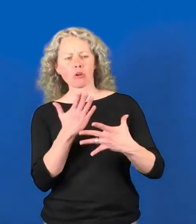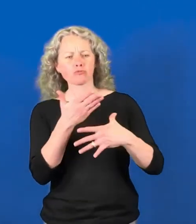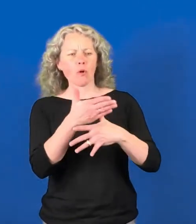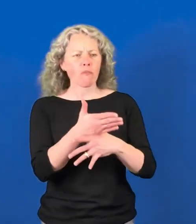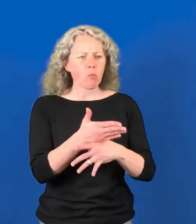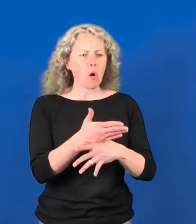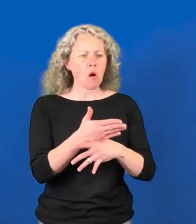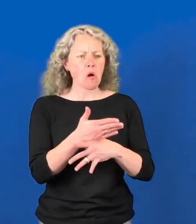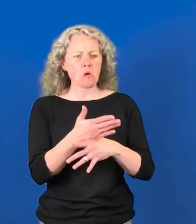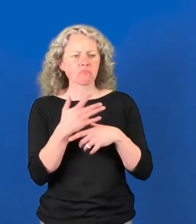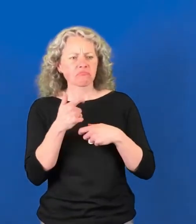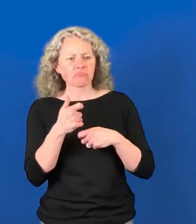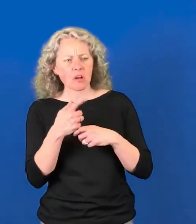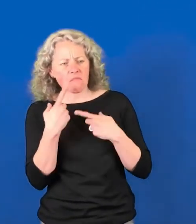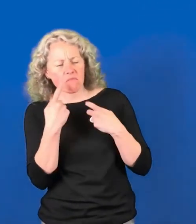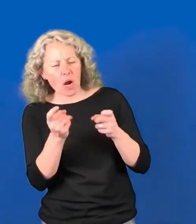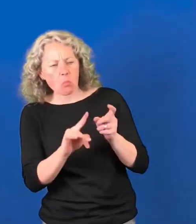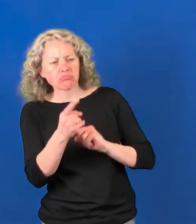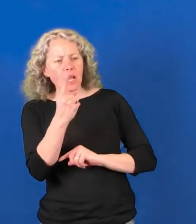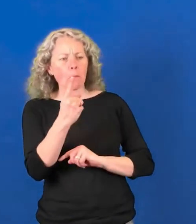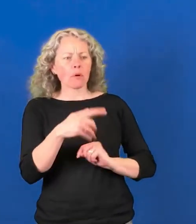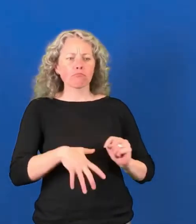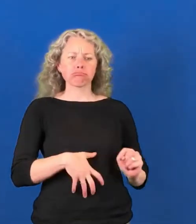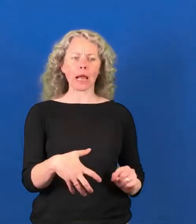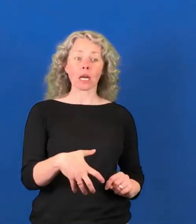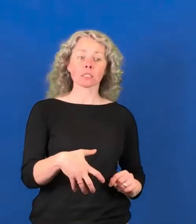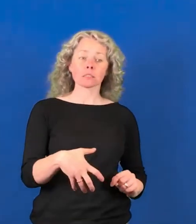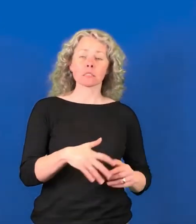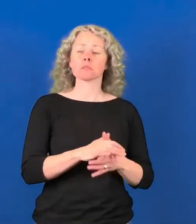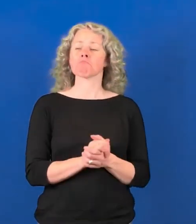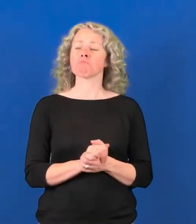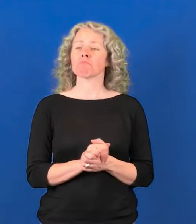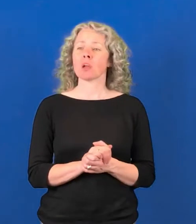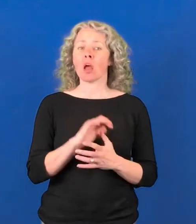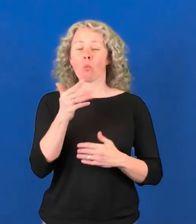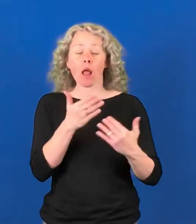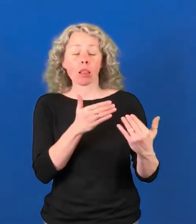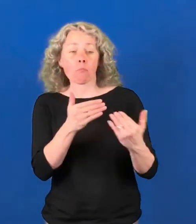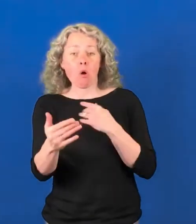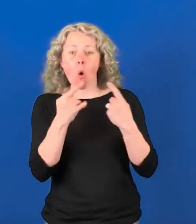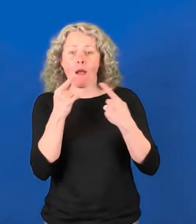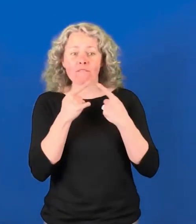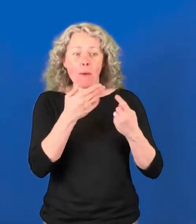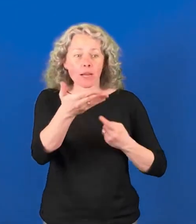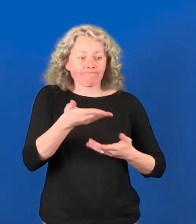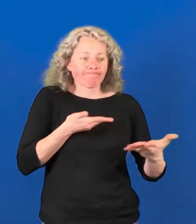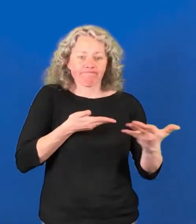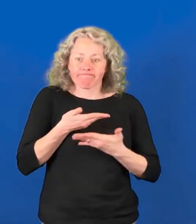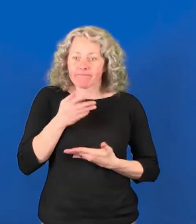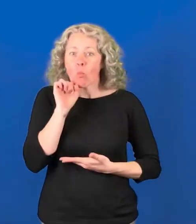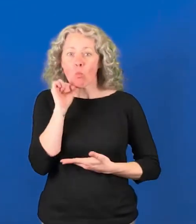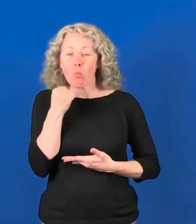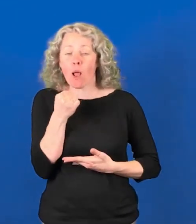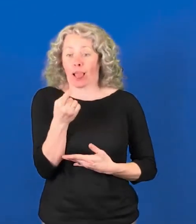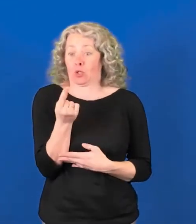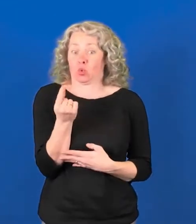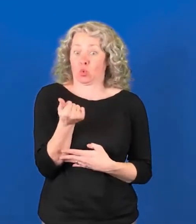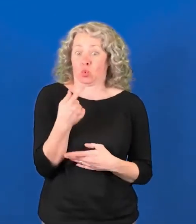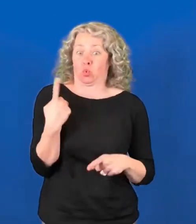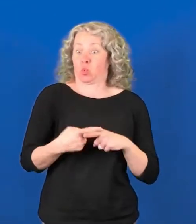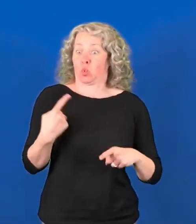So there's been a lot of work on following up pregnancies, and of course we will be getting more and more data coming